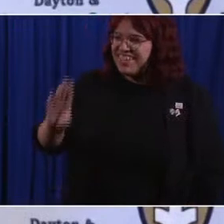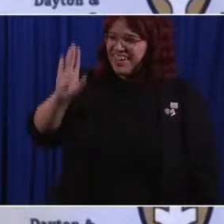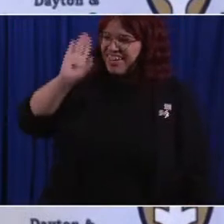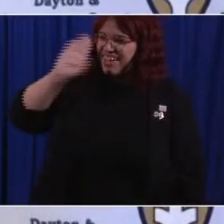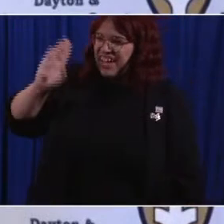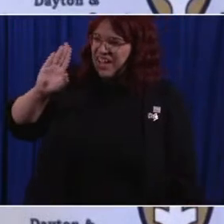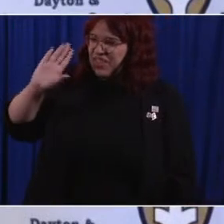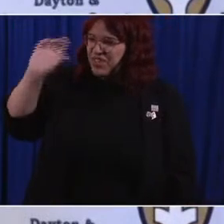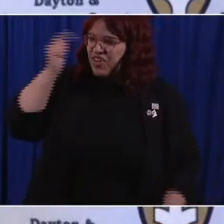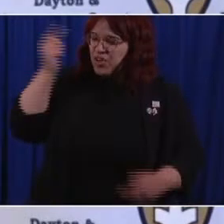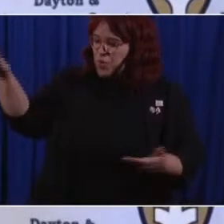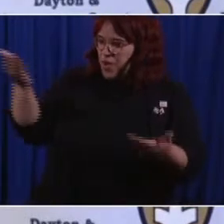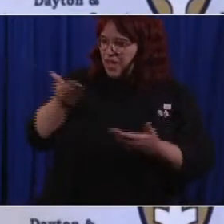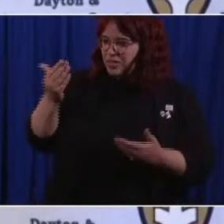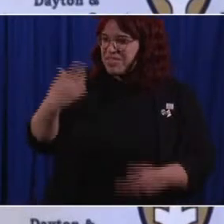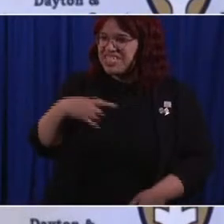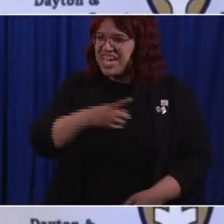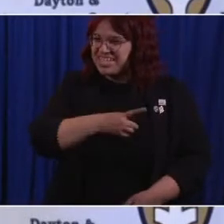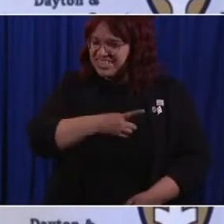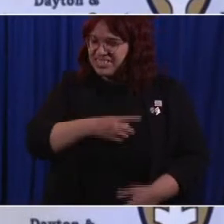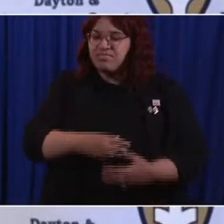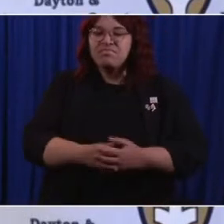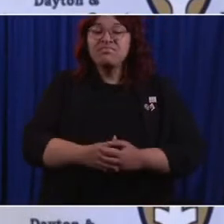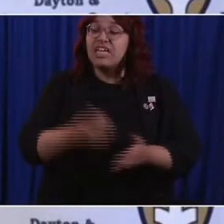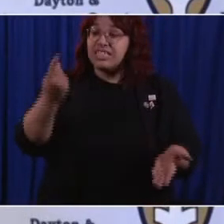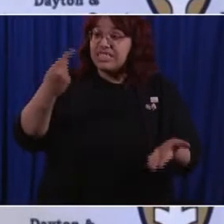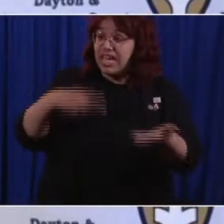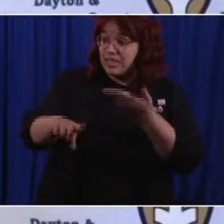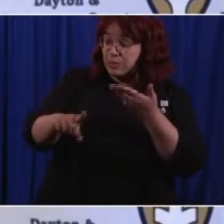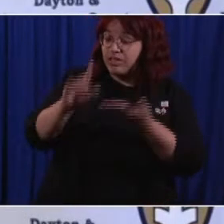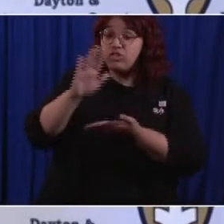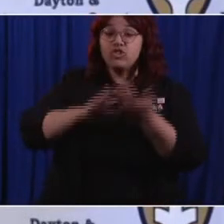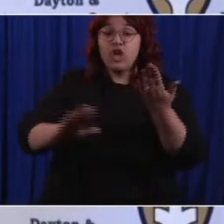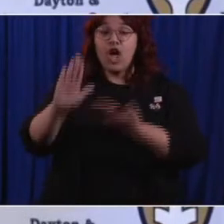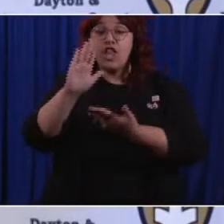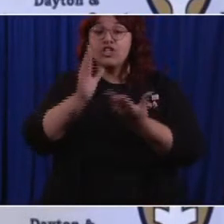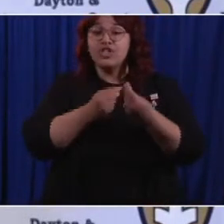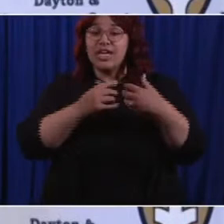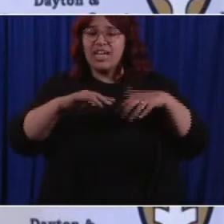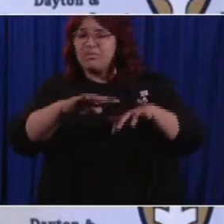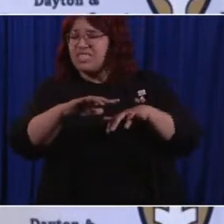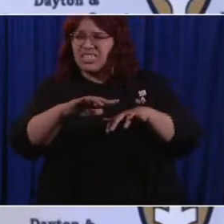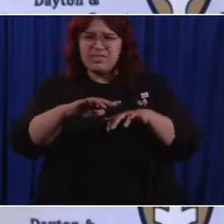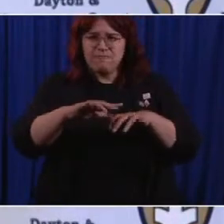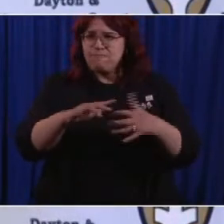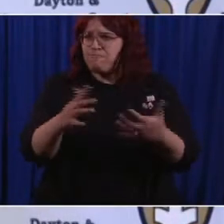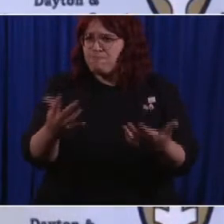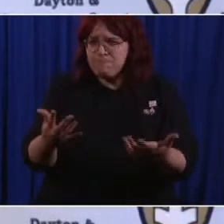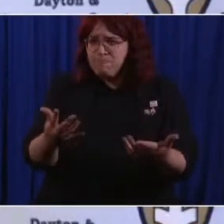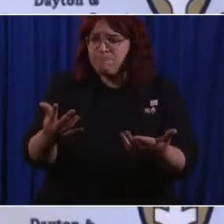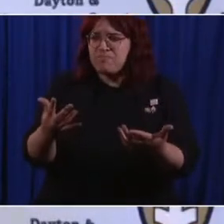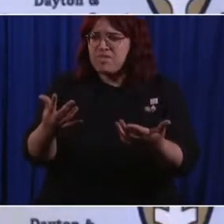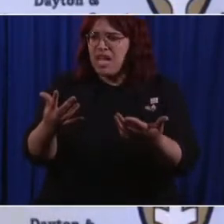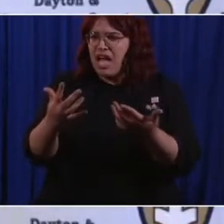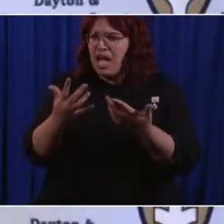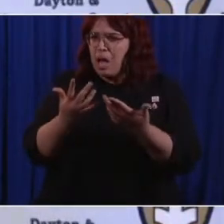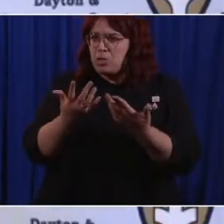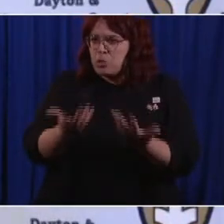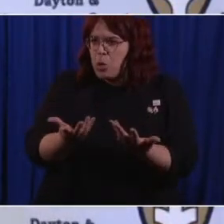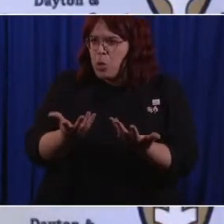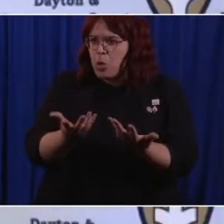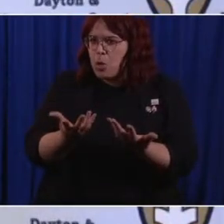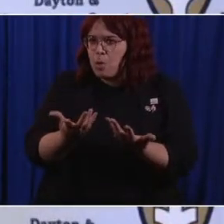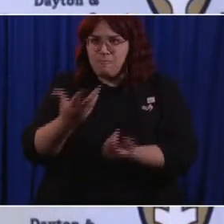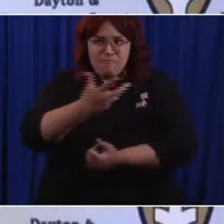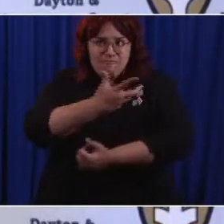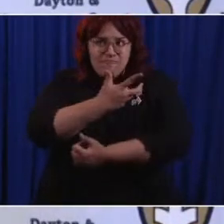you. Hey, when you go to college campuses next week, let's talk about how this is going to work. Do you anticipate having any difficulty